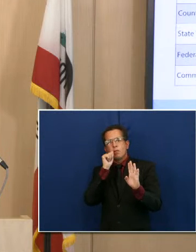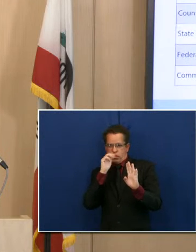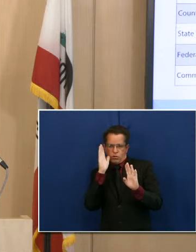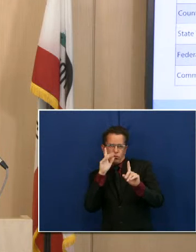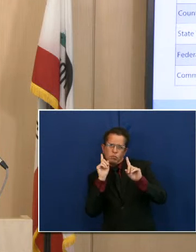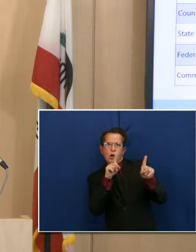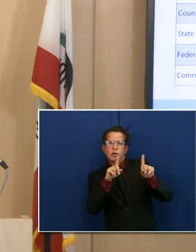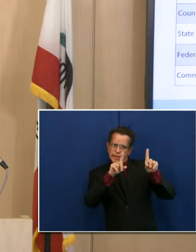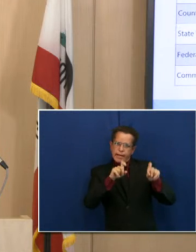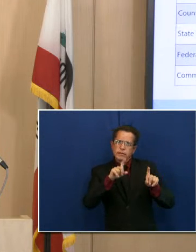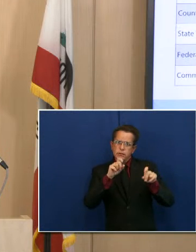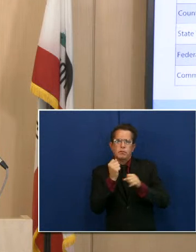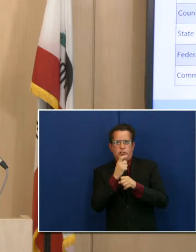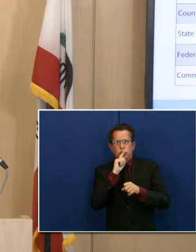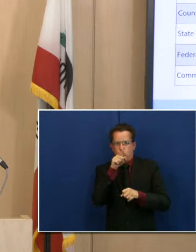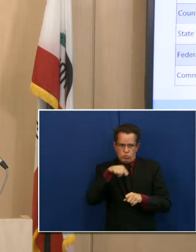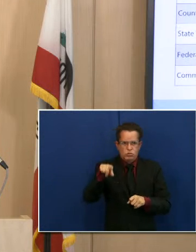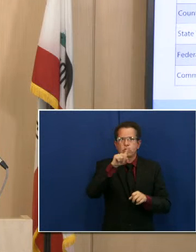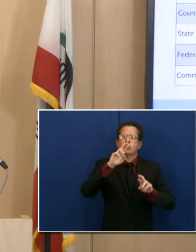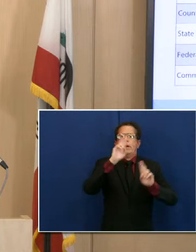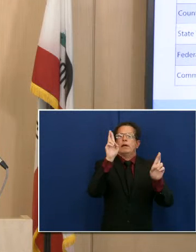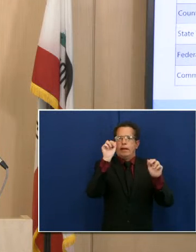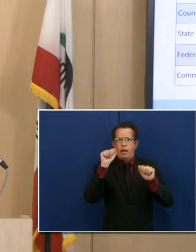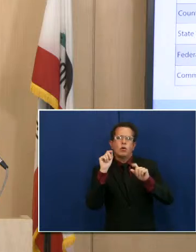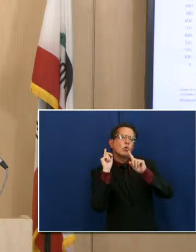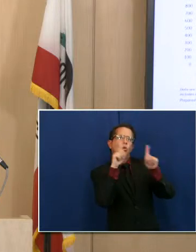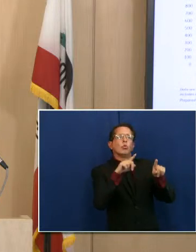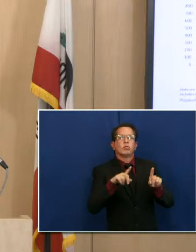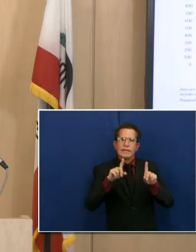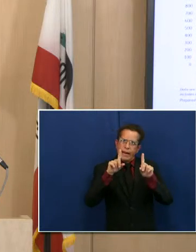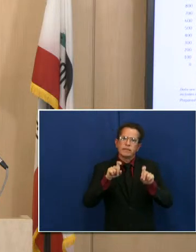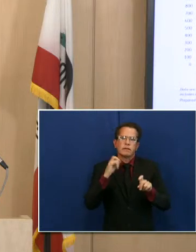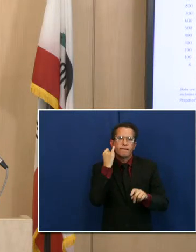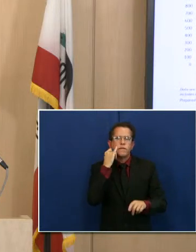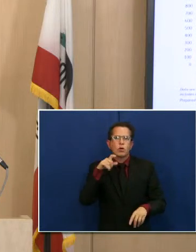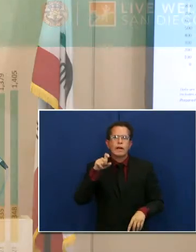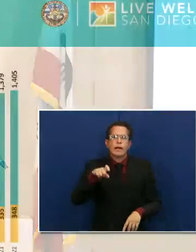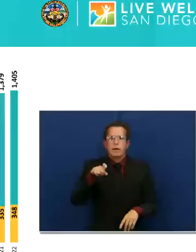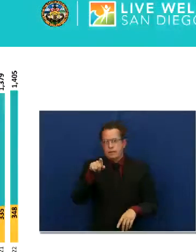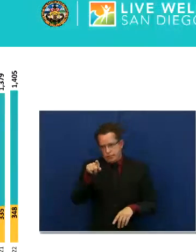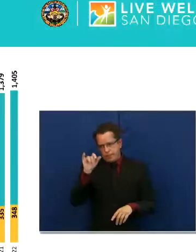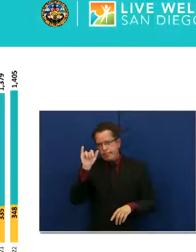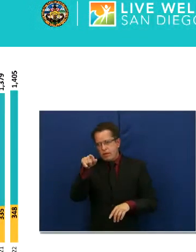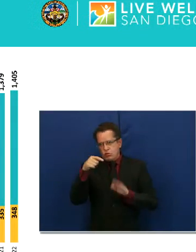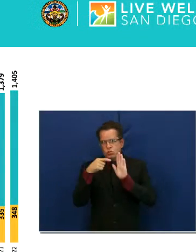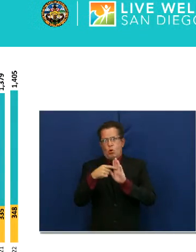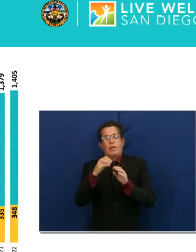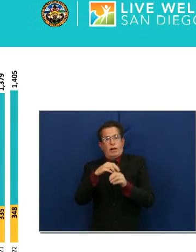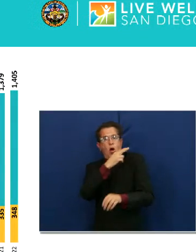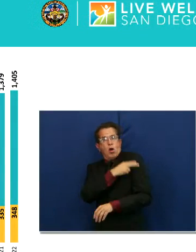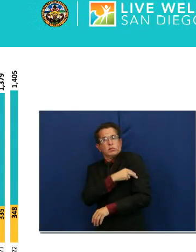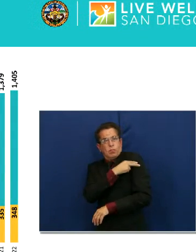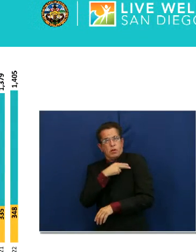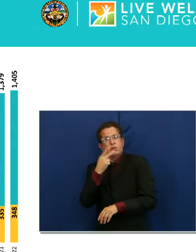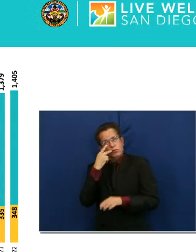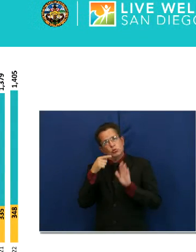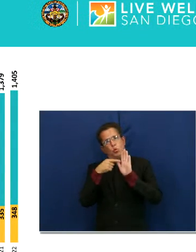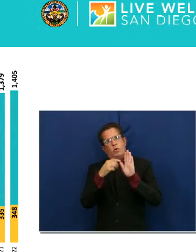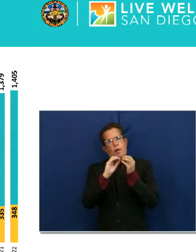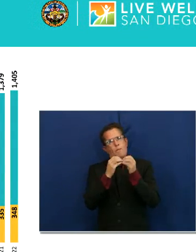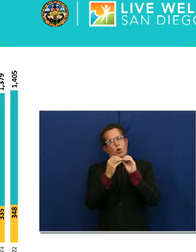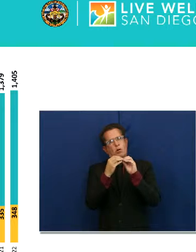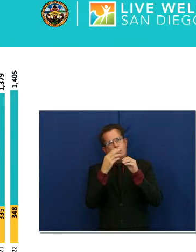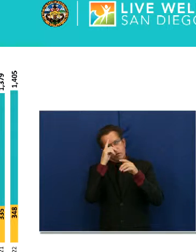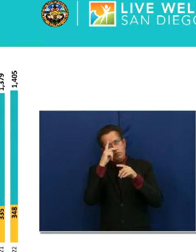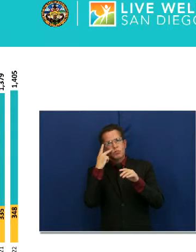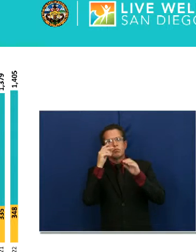continue to make sure testing is available. The next chart you'll see right here is just the hospitalizations, and this just paints a picture of what